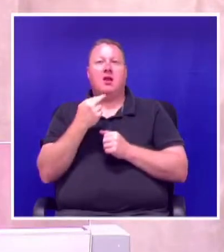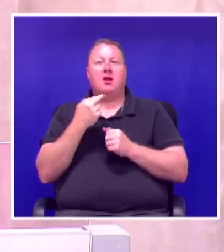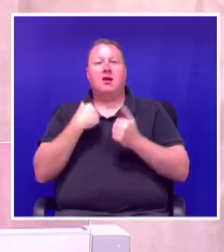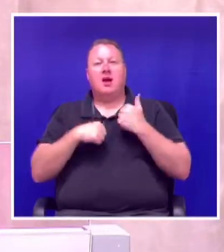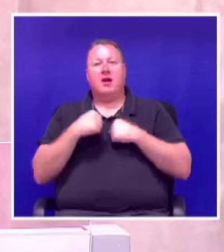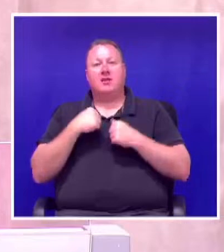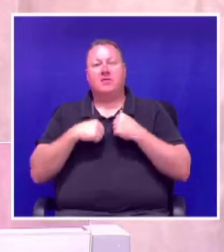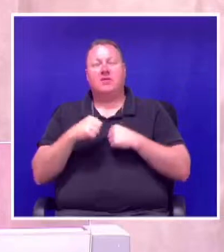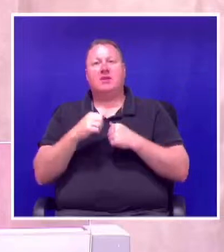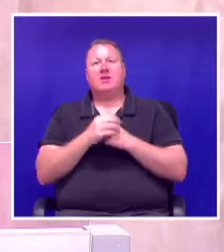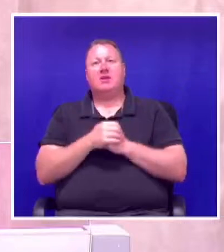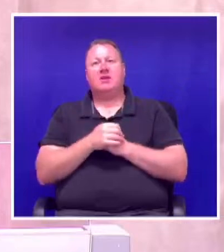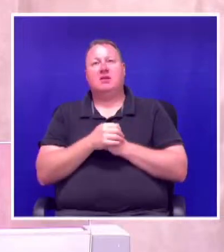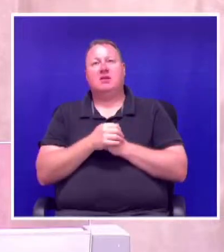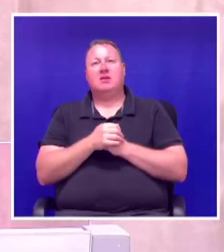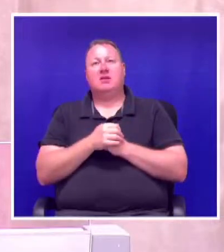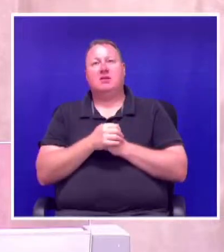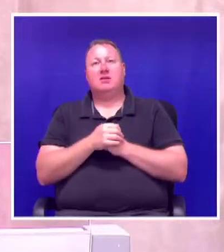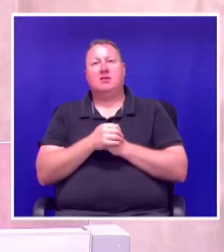activities,